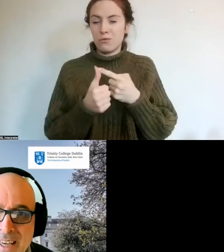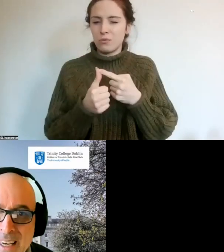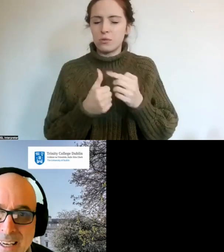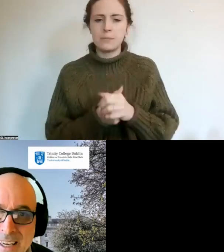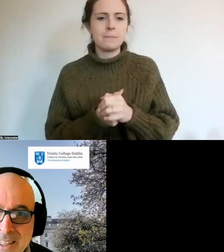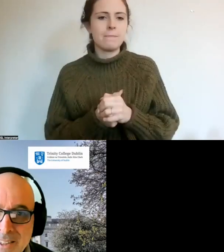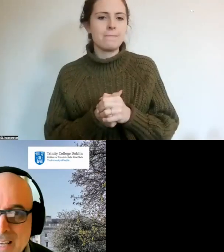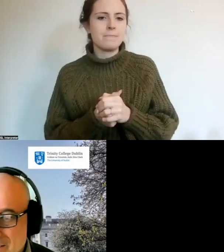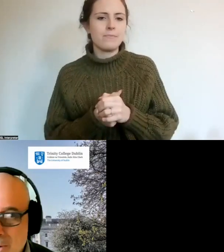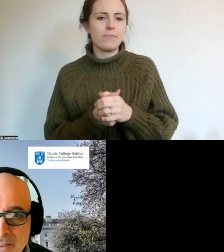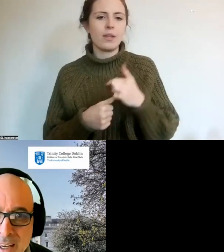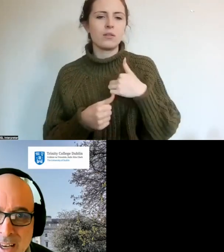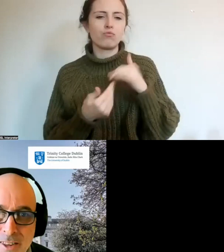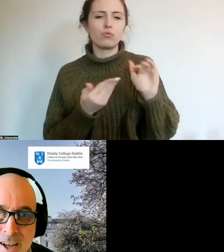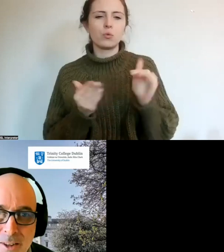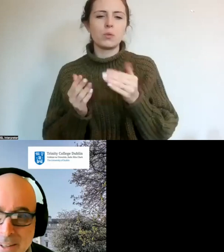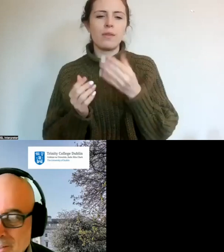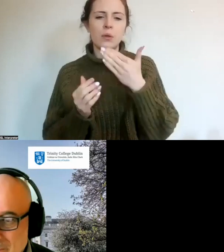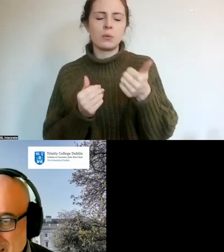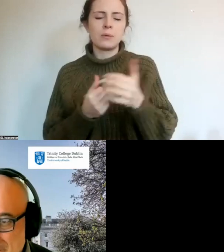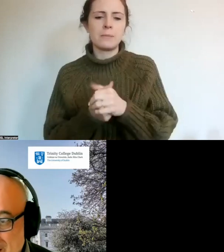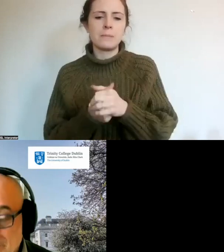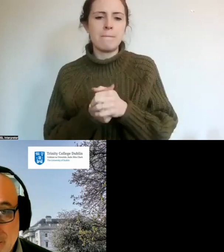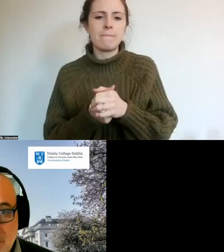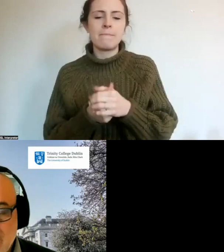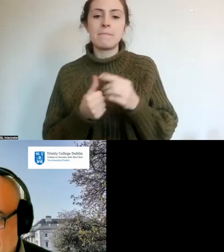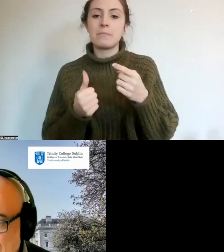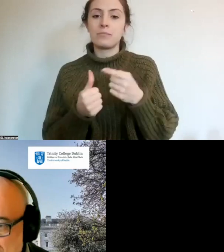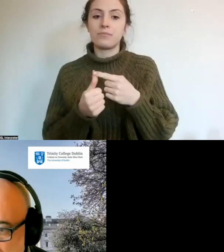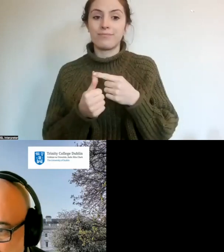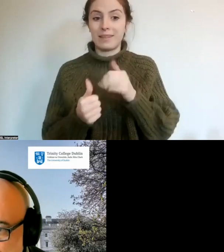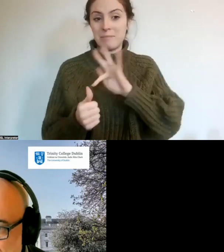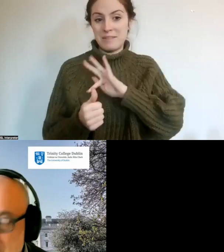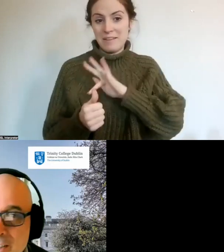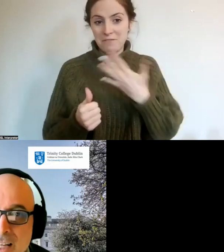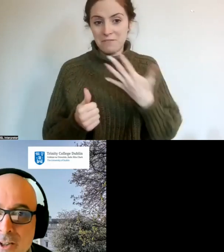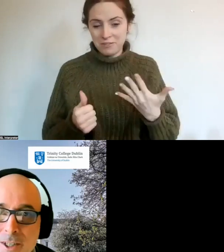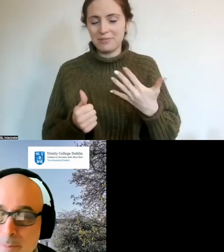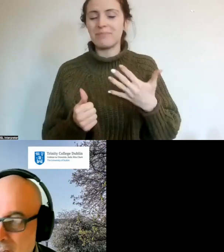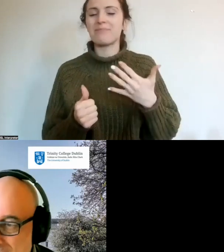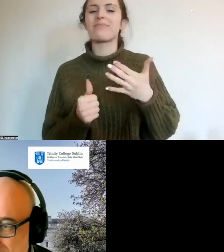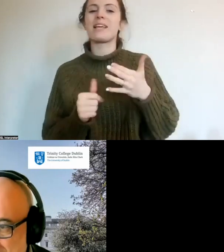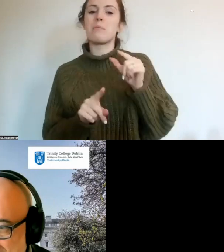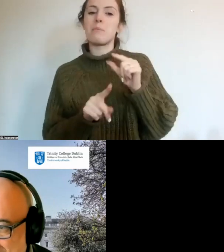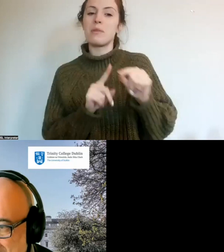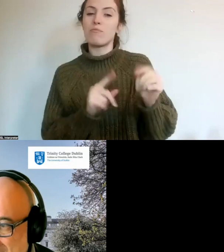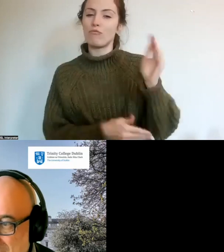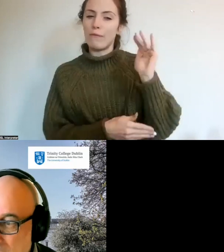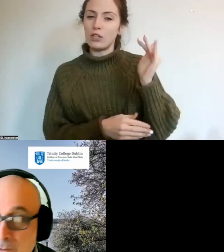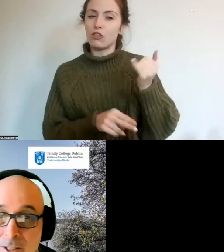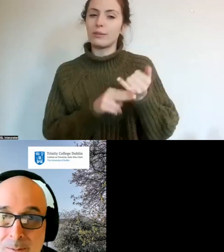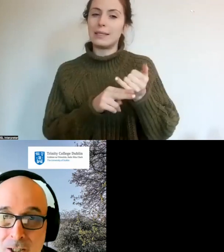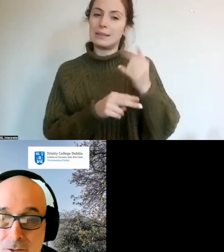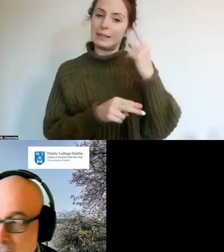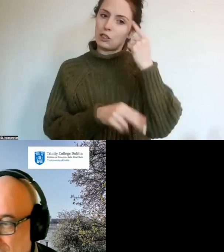Okay, thanks for that. And so on the panel, we have myself. I'm an associate professor in intellectual disability and nursing at the